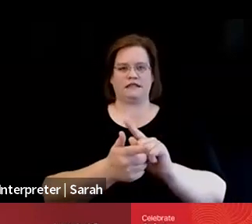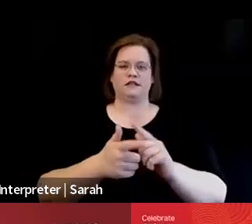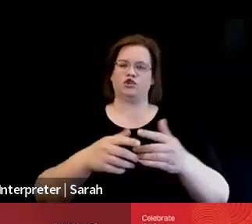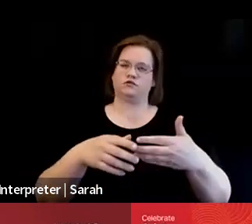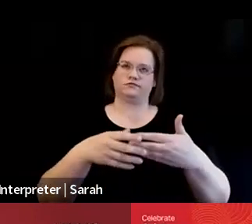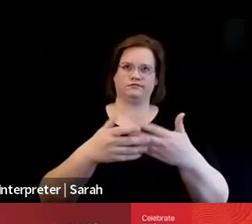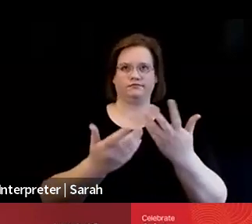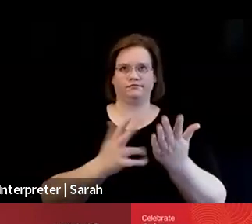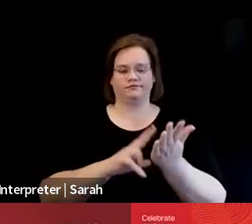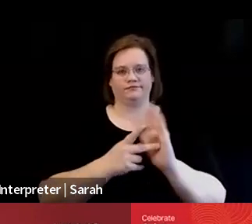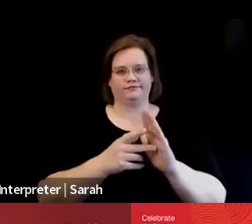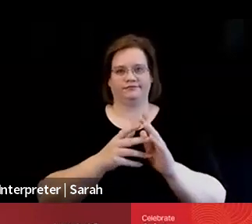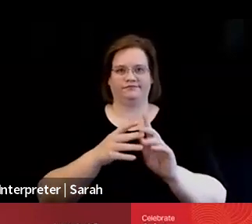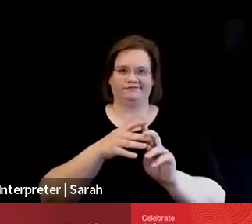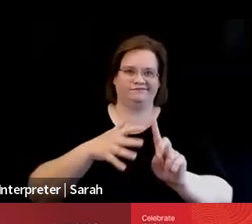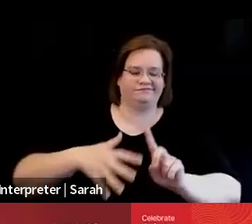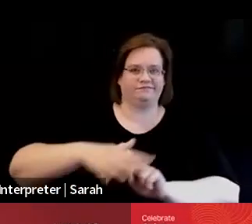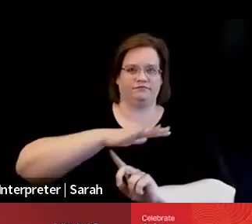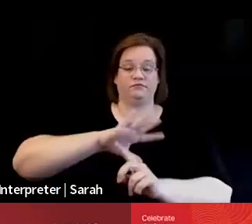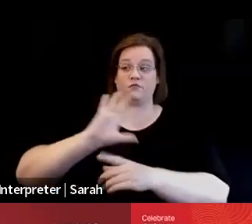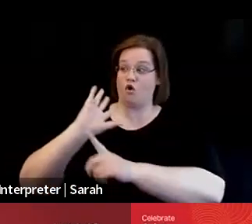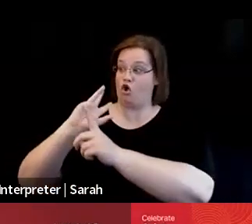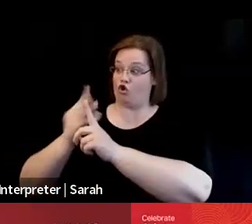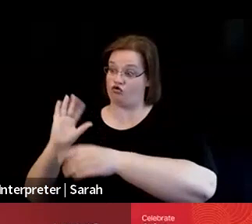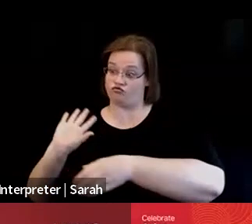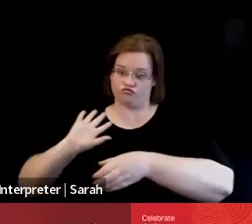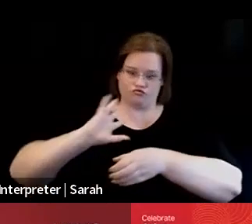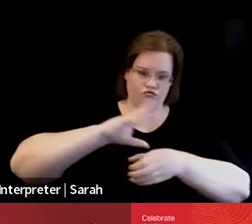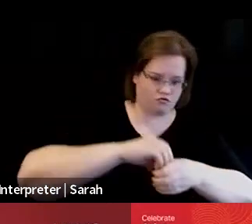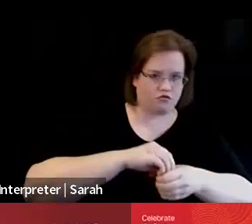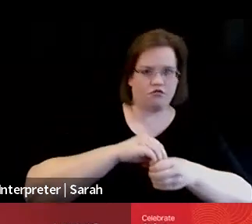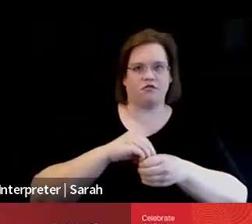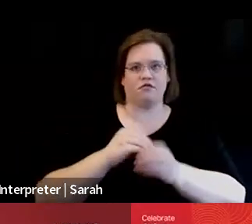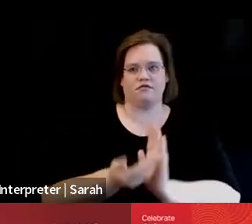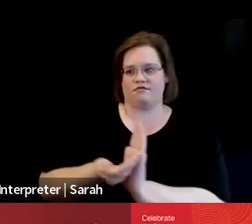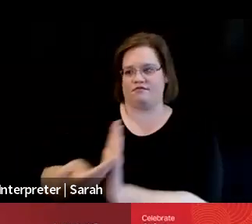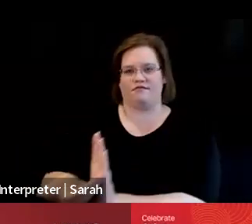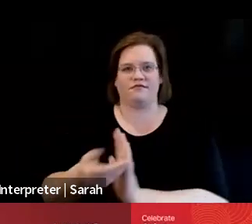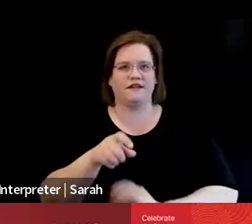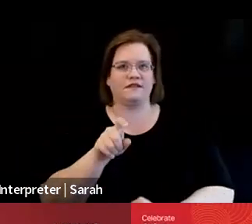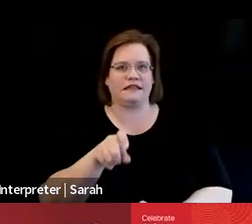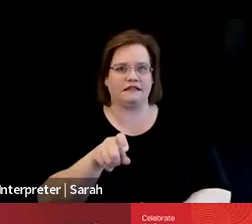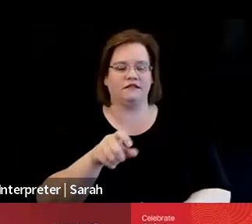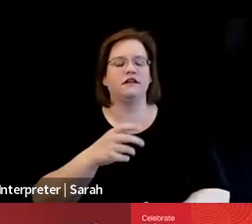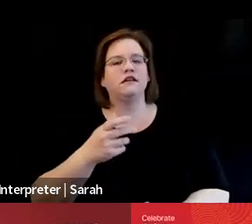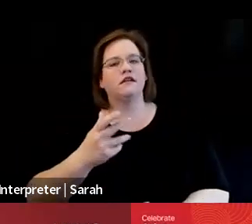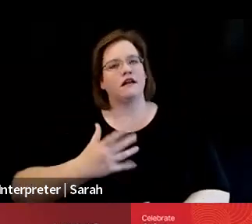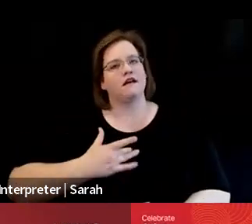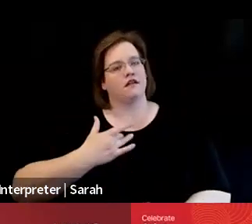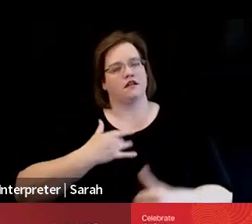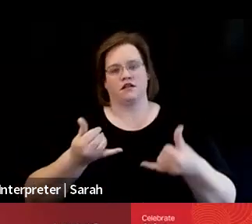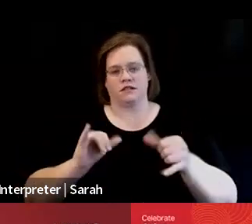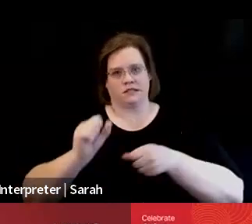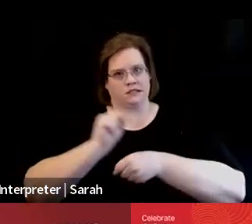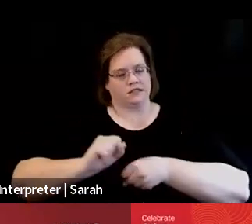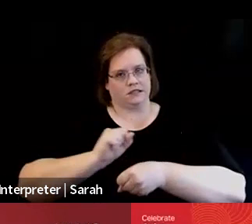but is it more of a cultural adaptation to the population that you're working with? And I feel like there's still a lot of work